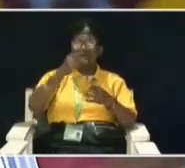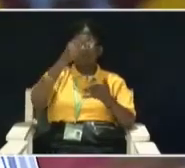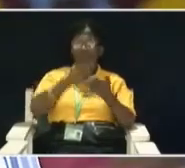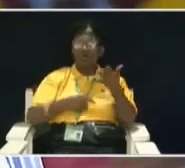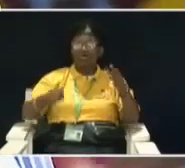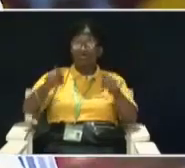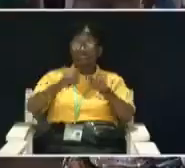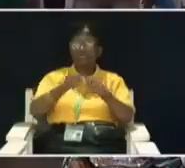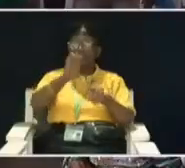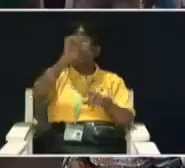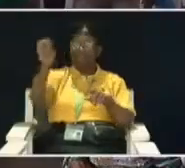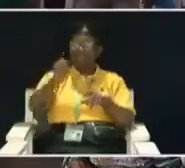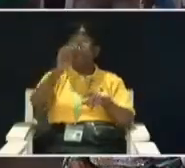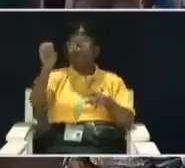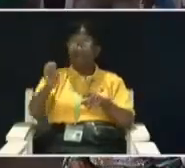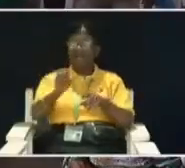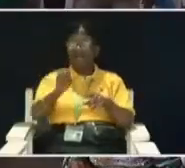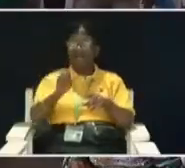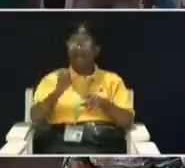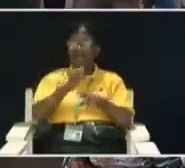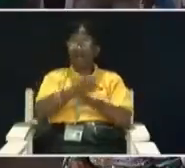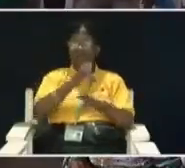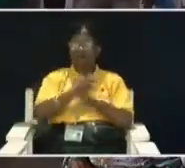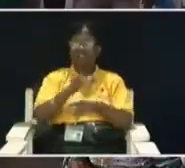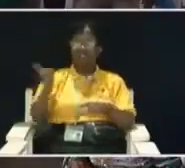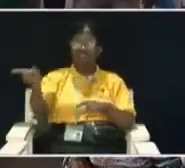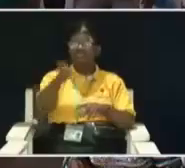God will take it away today.